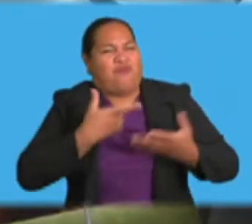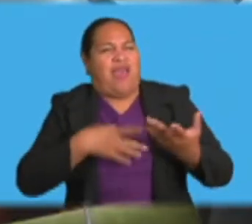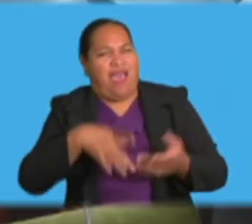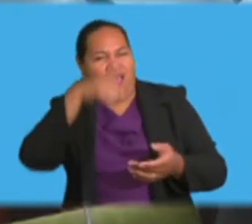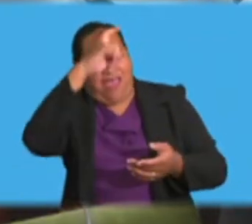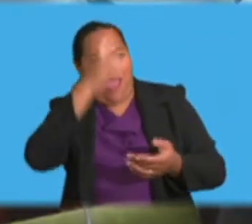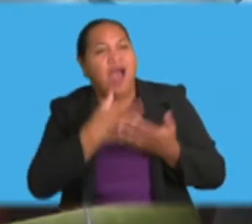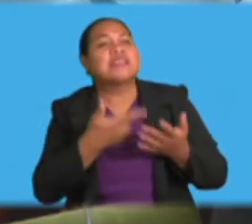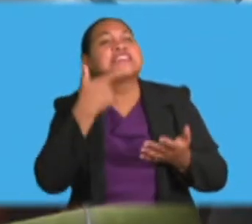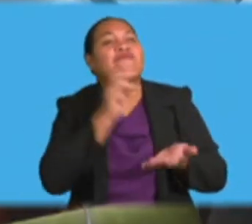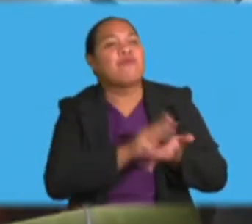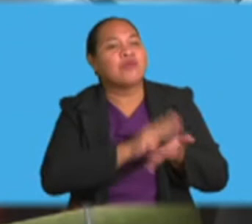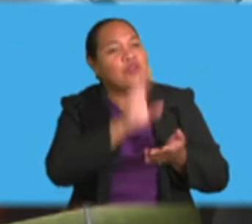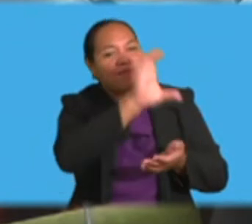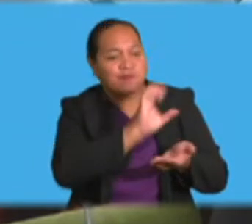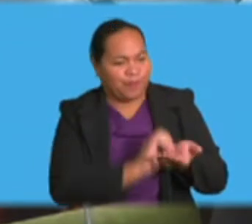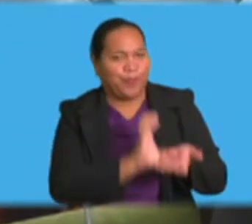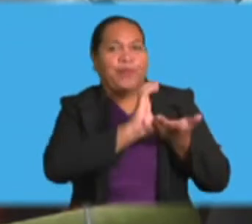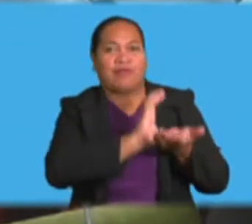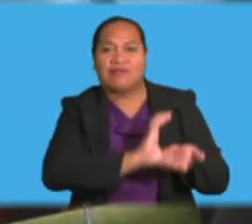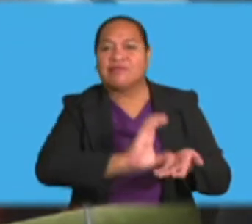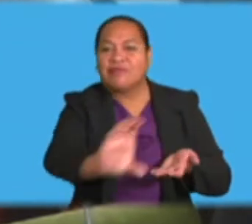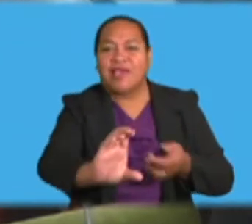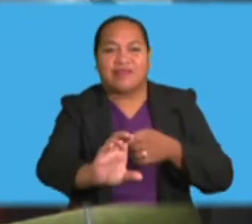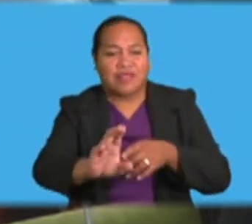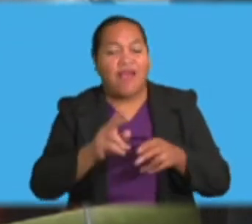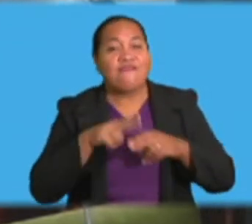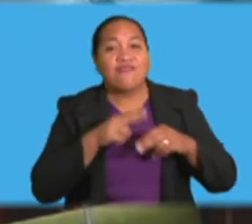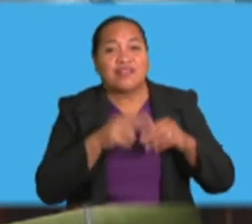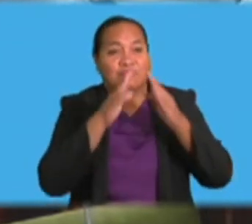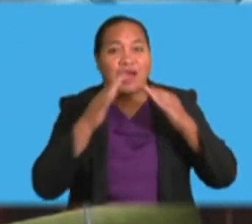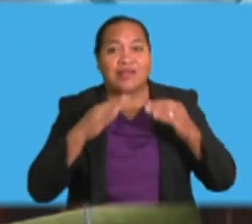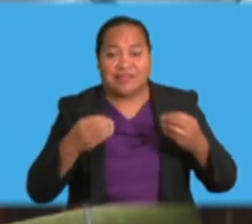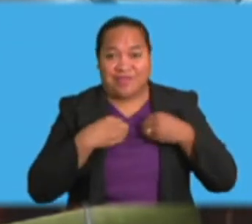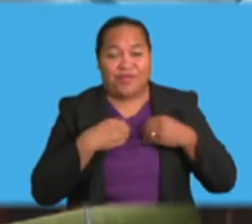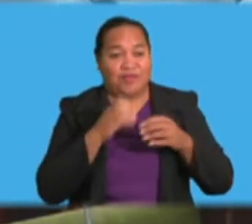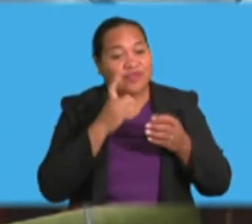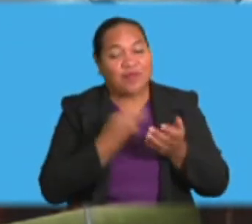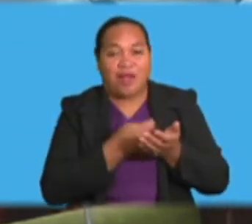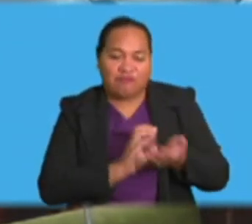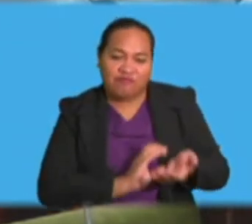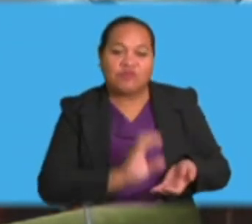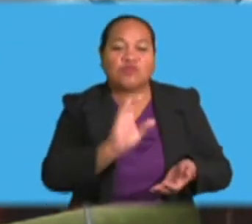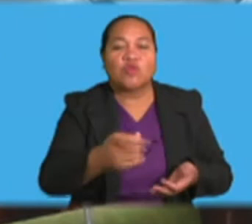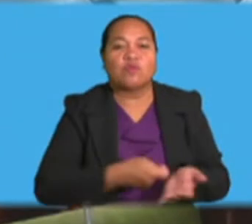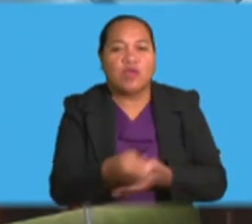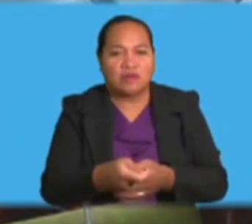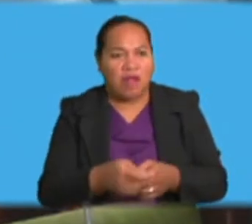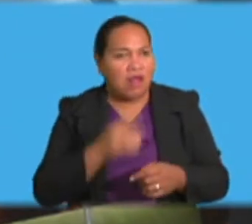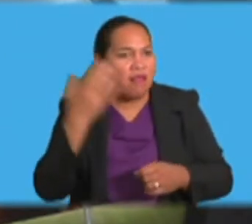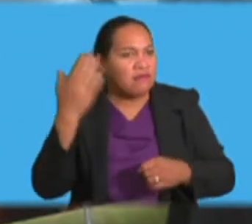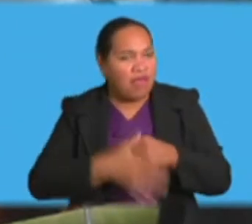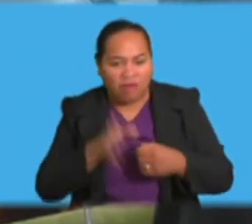million was calculated, alleging that Fiji Pine Limited had not filed any audited accounts since